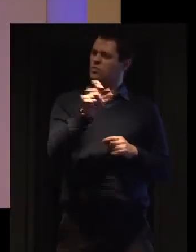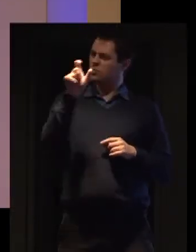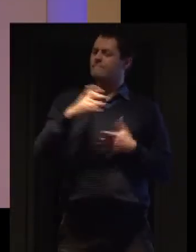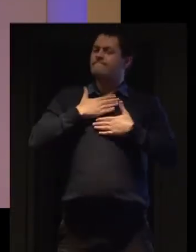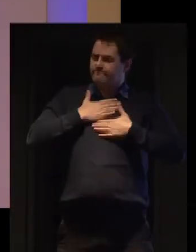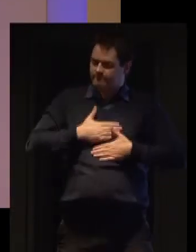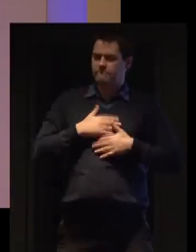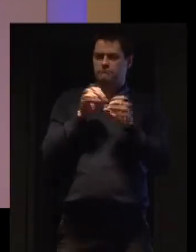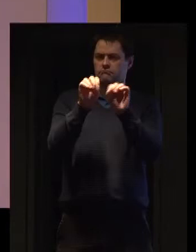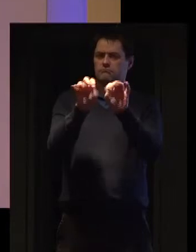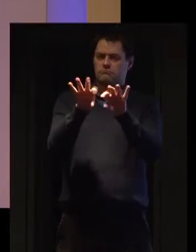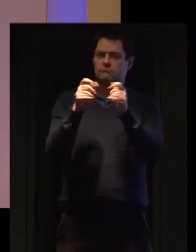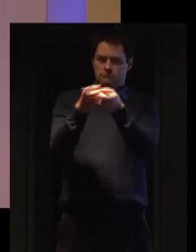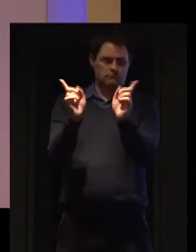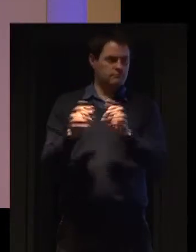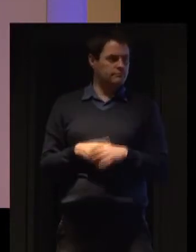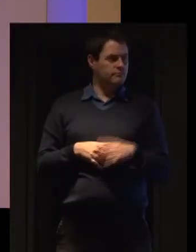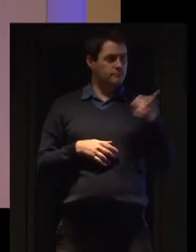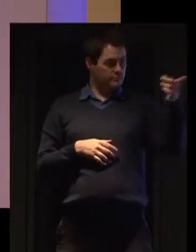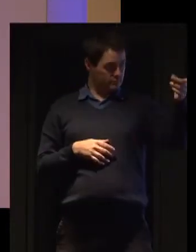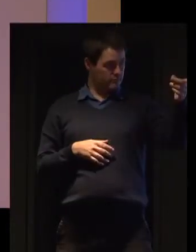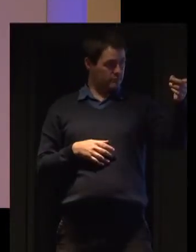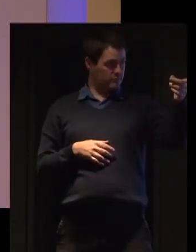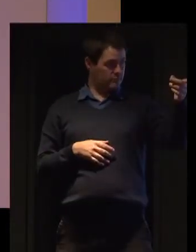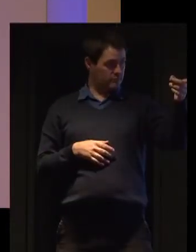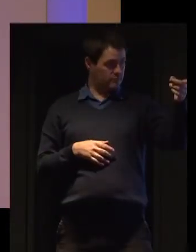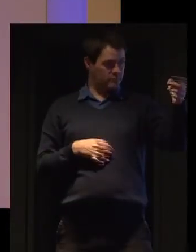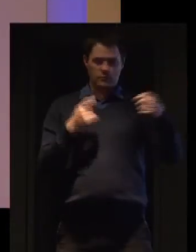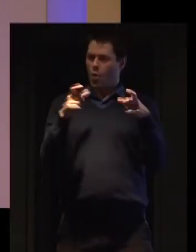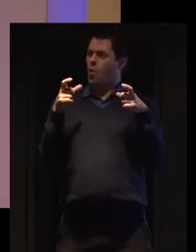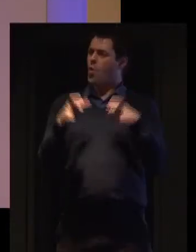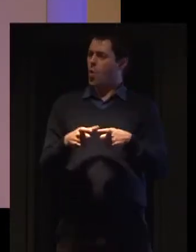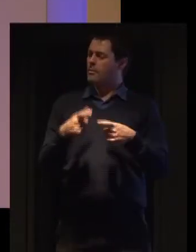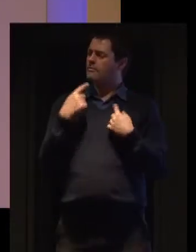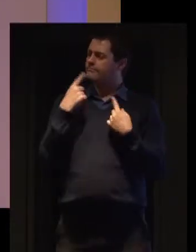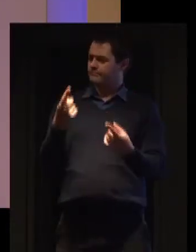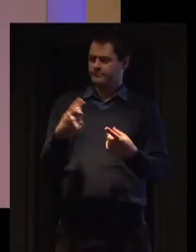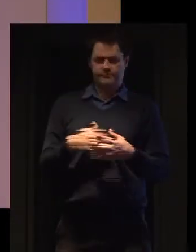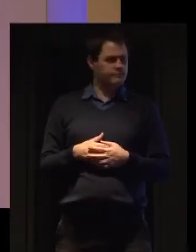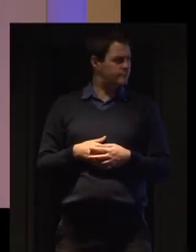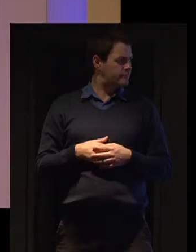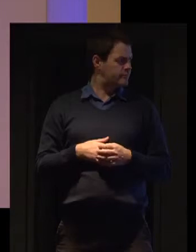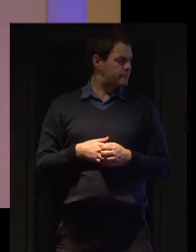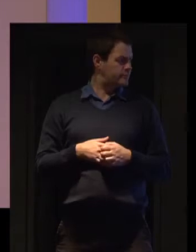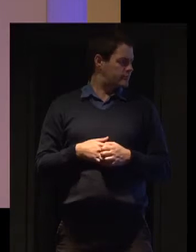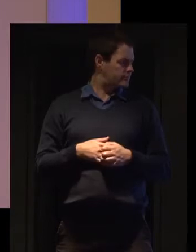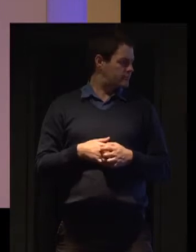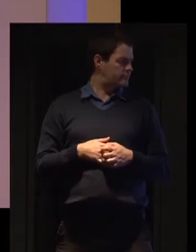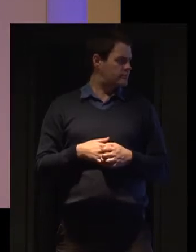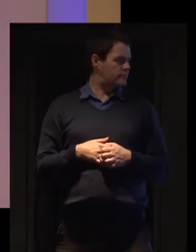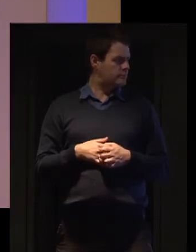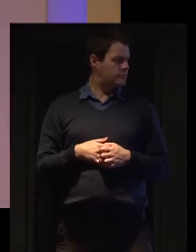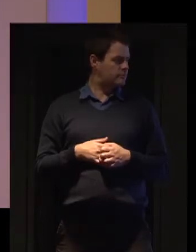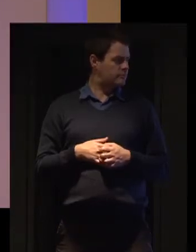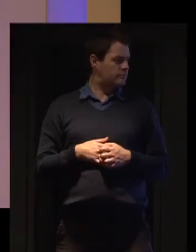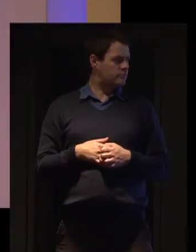make a brief statement from the club that I mentioned before, which actually is the